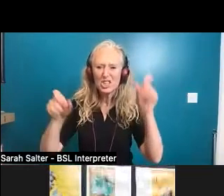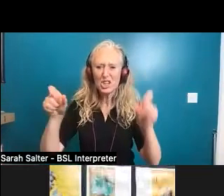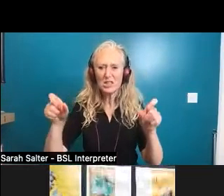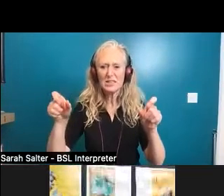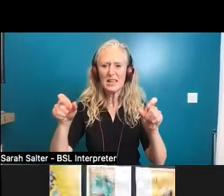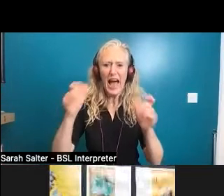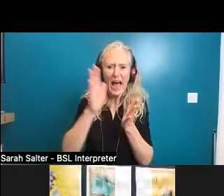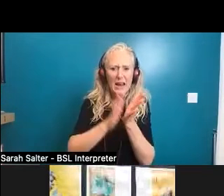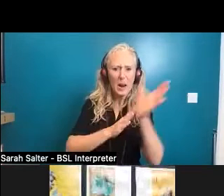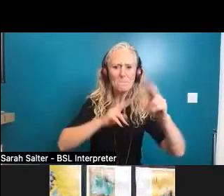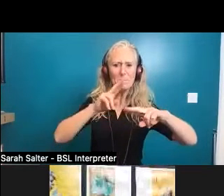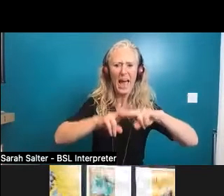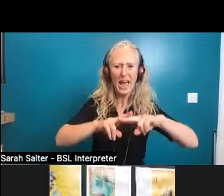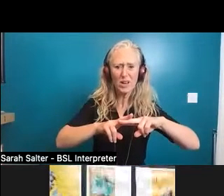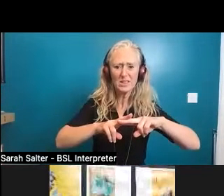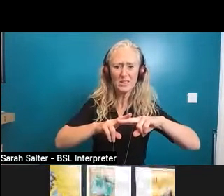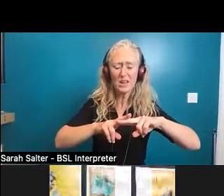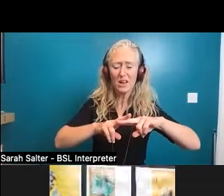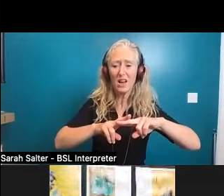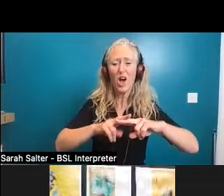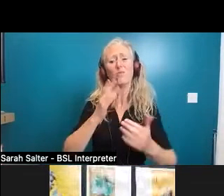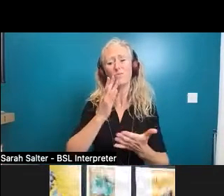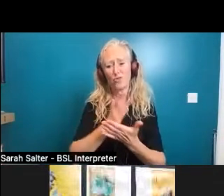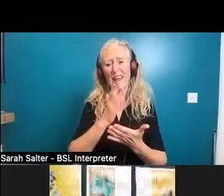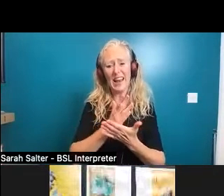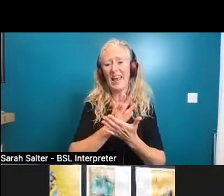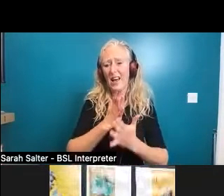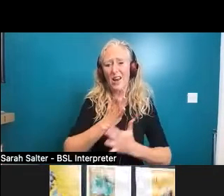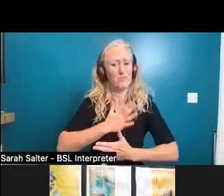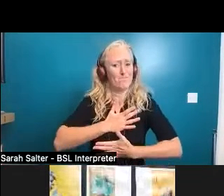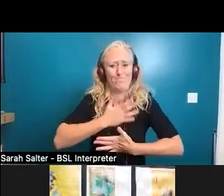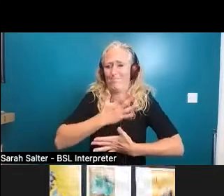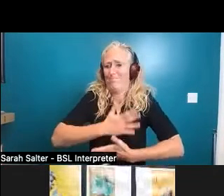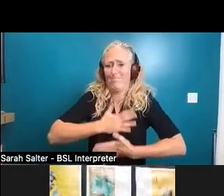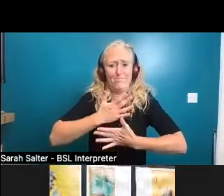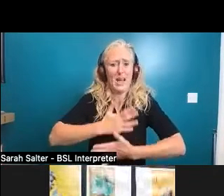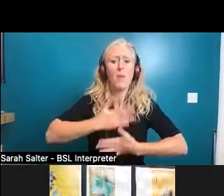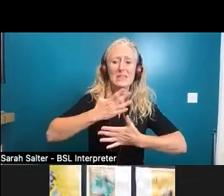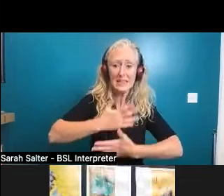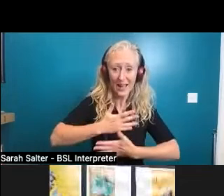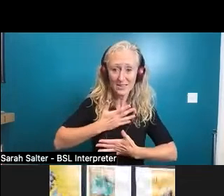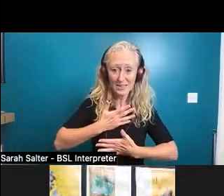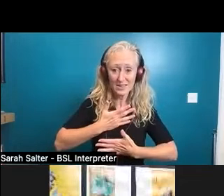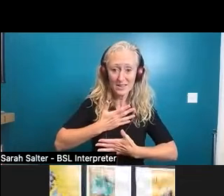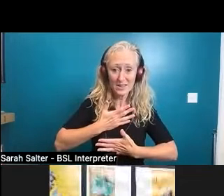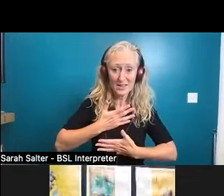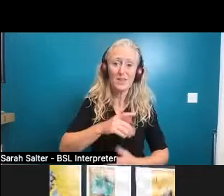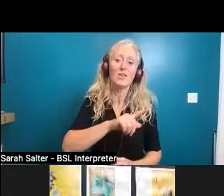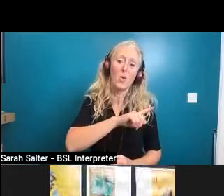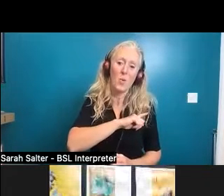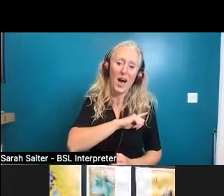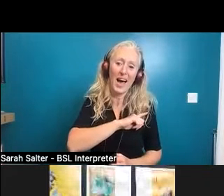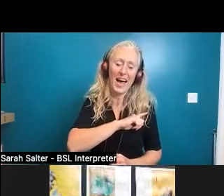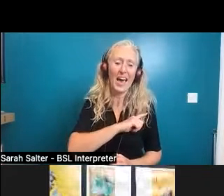really understandably distraught, thinking that the world is going to be very different for them than the one that